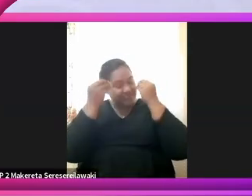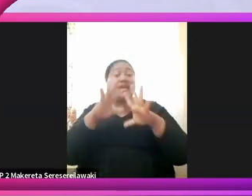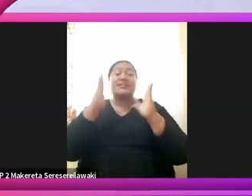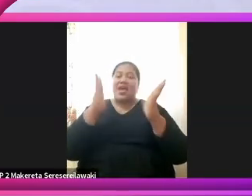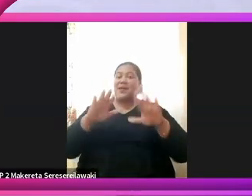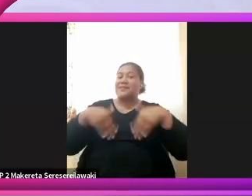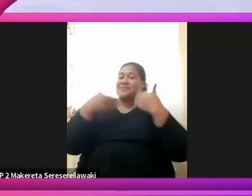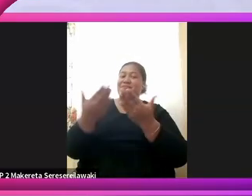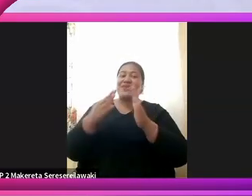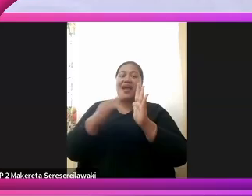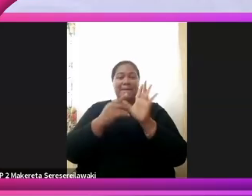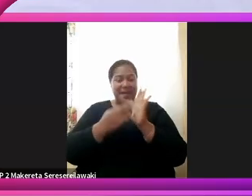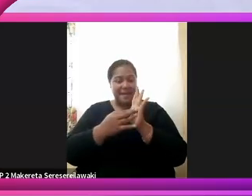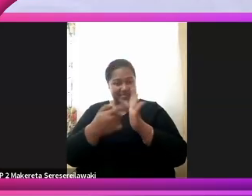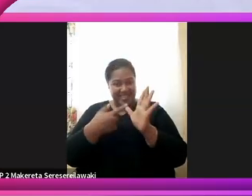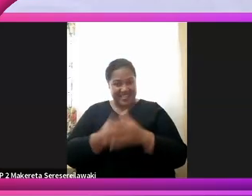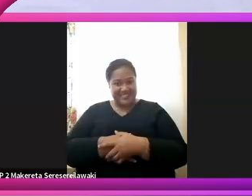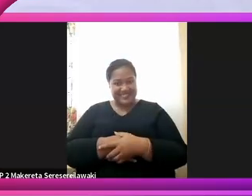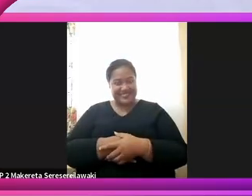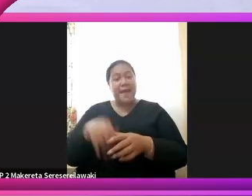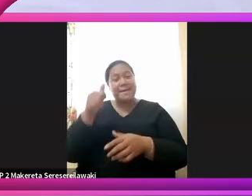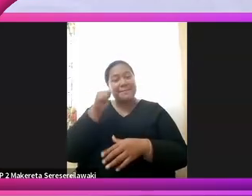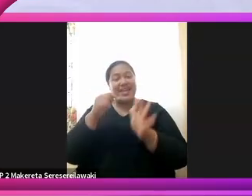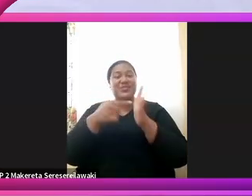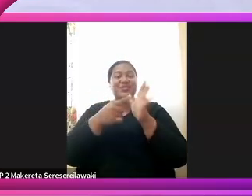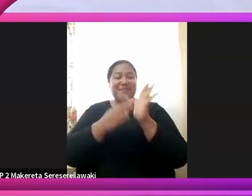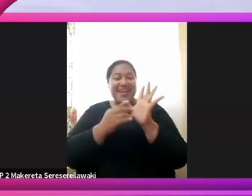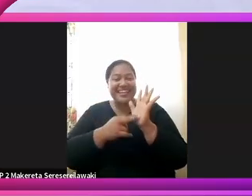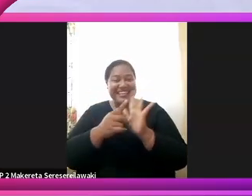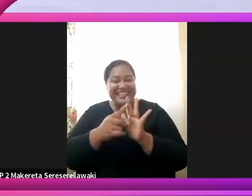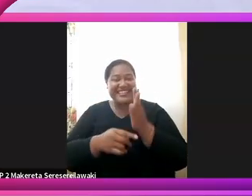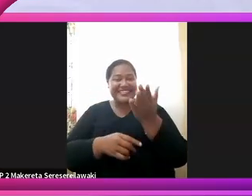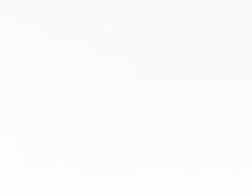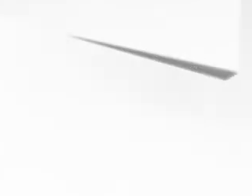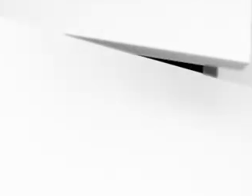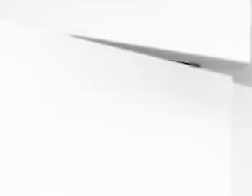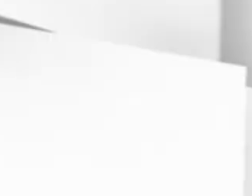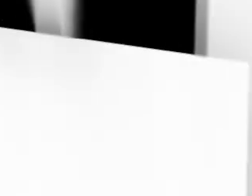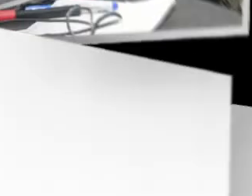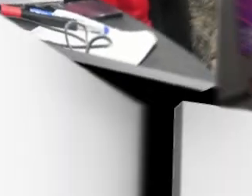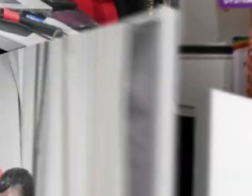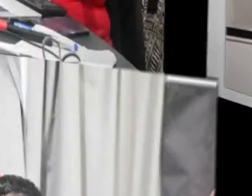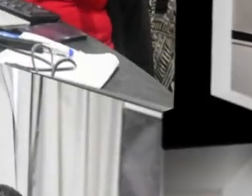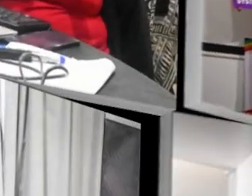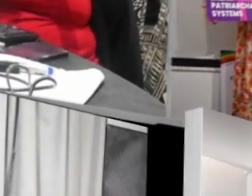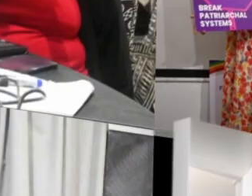to Mumtaz. No, back to Tamani. Back to Tamani.